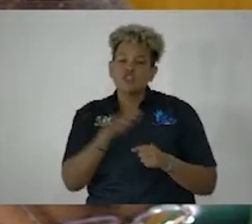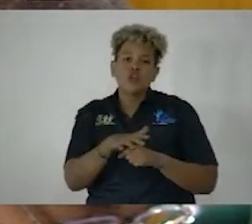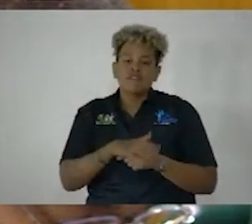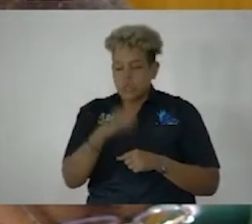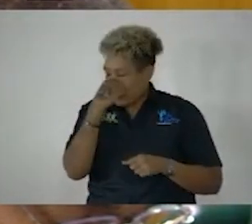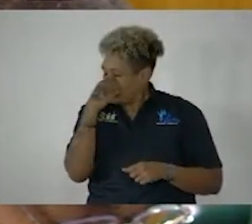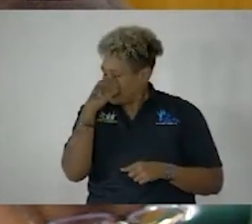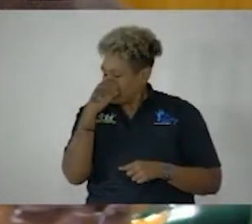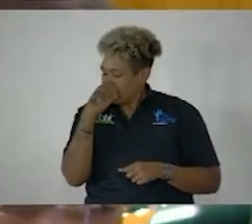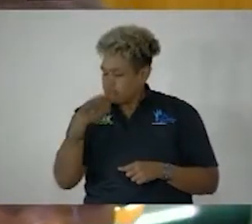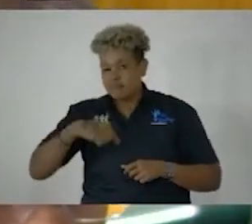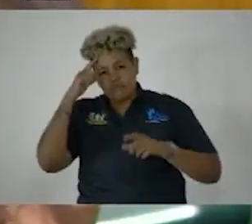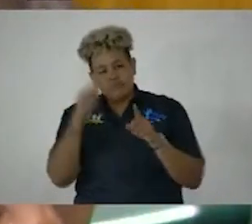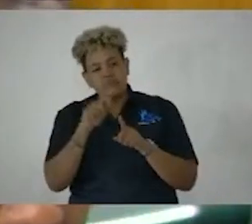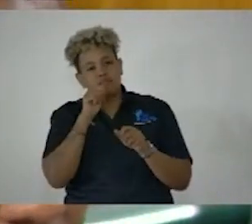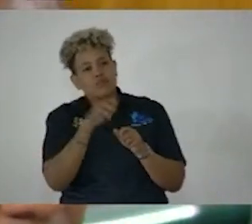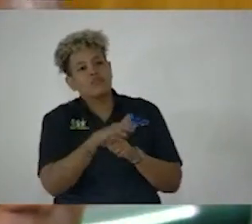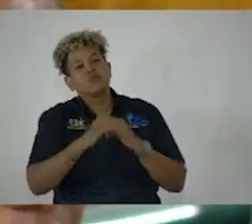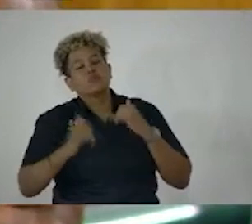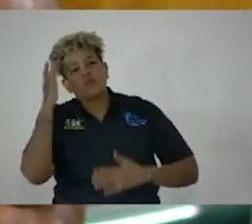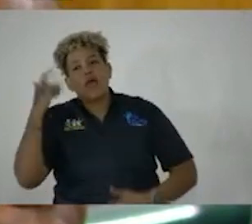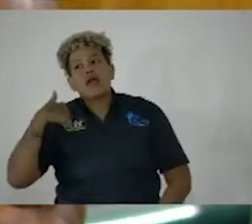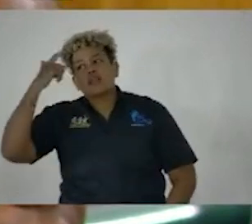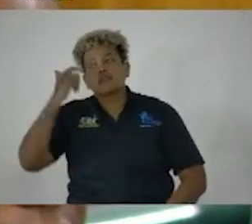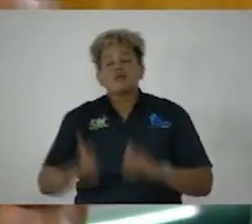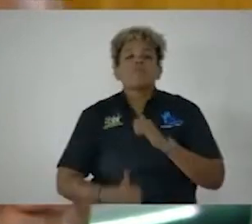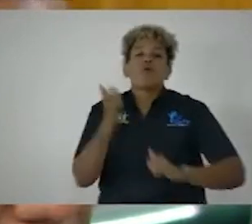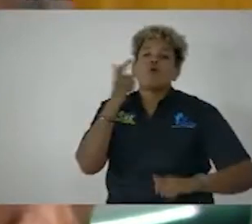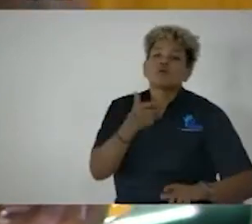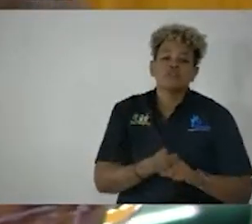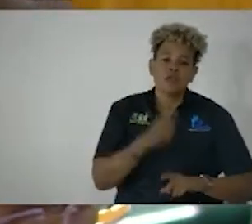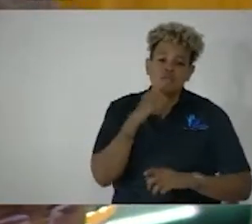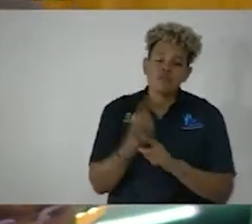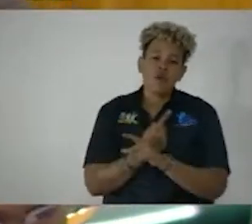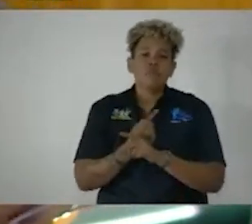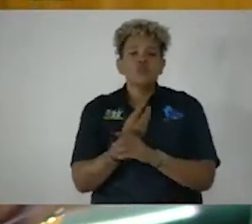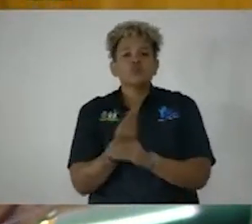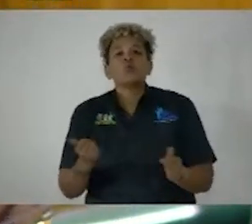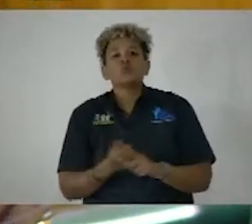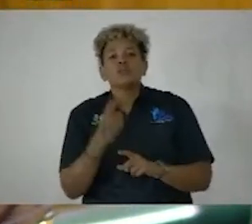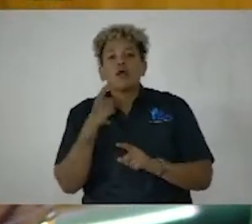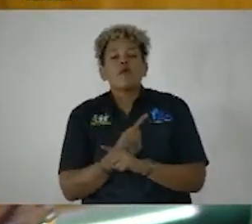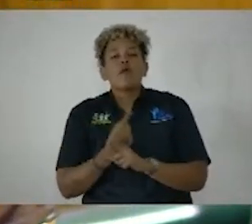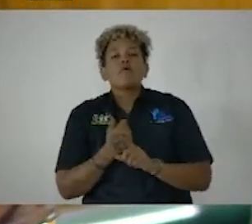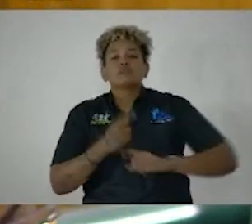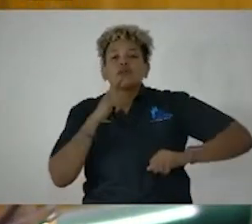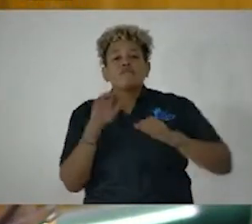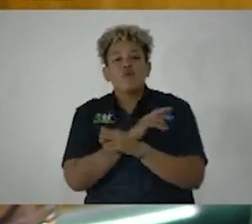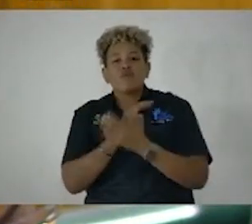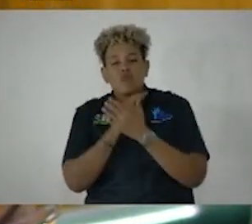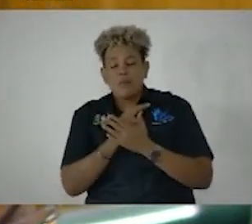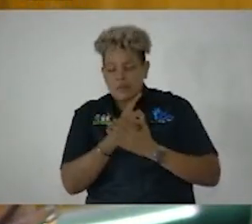we agree that that is not sufficient, which is why I think the proper solution is a proper full rehabilitation